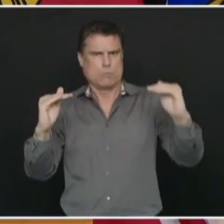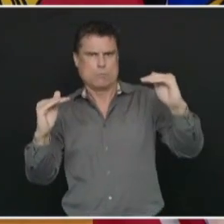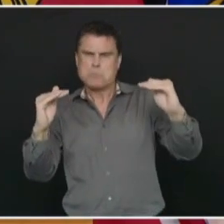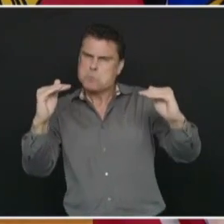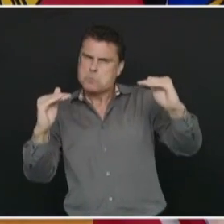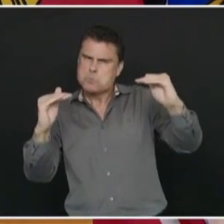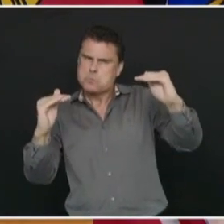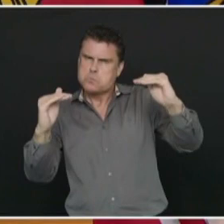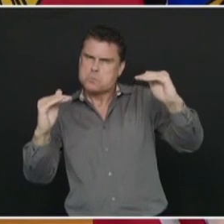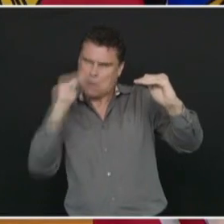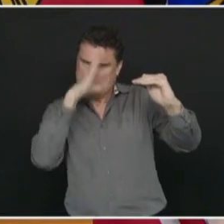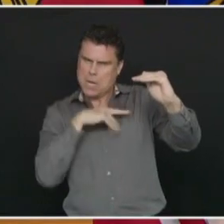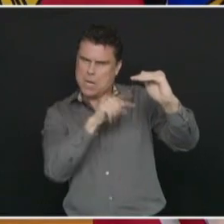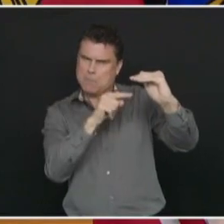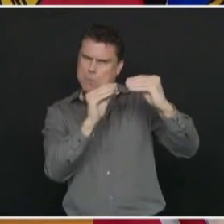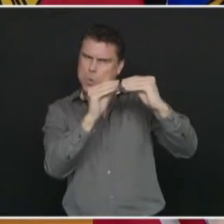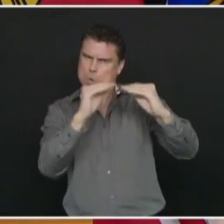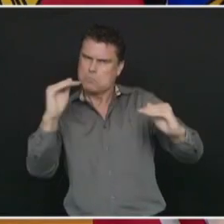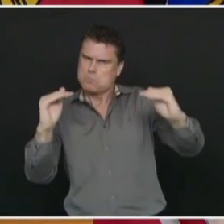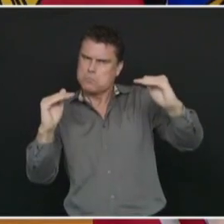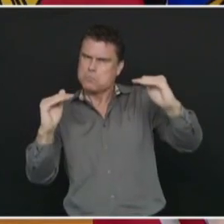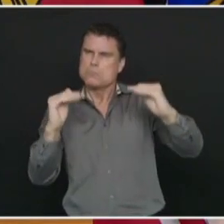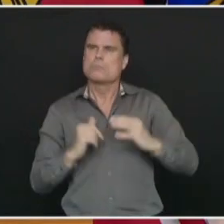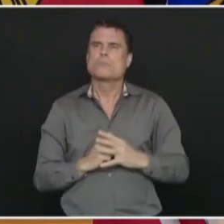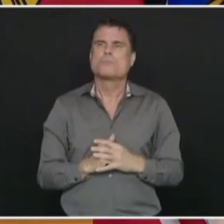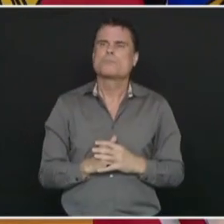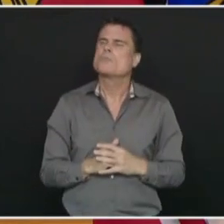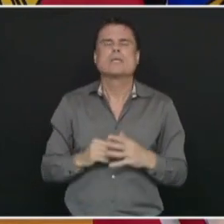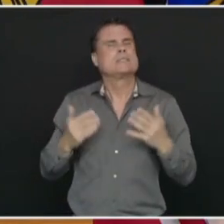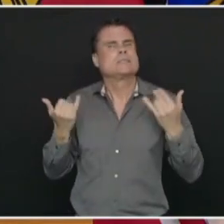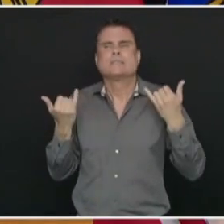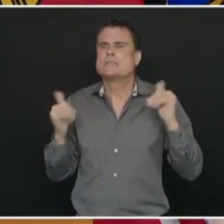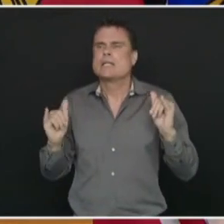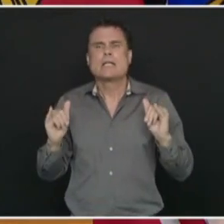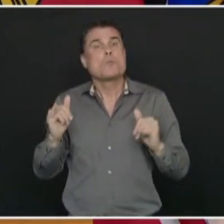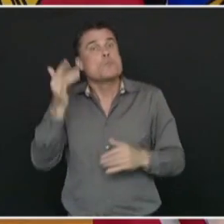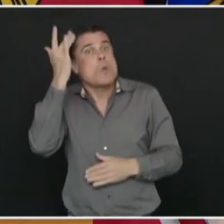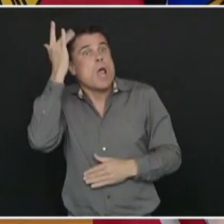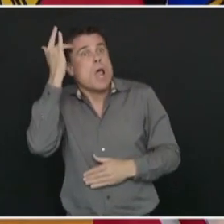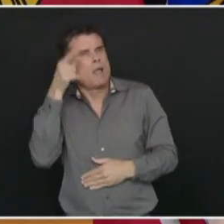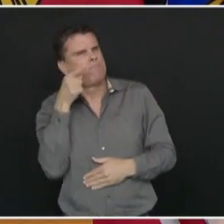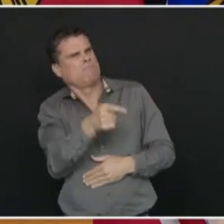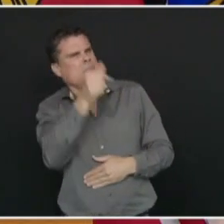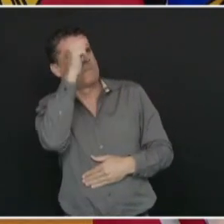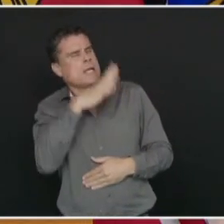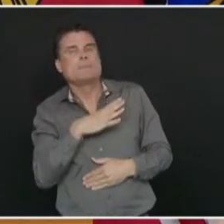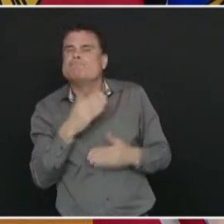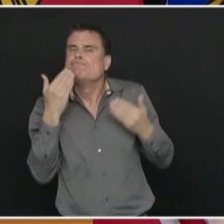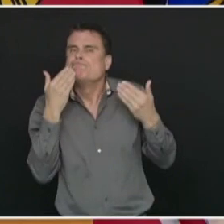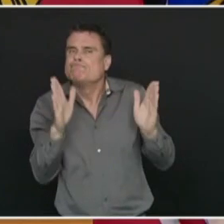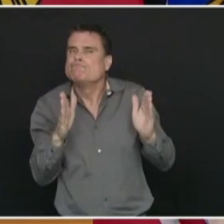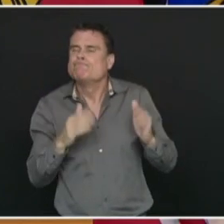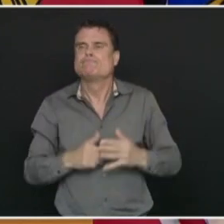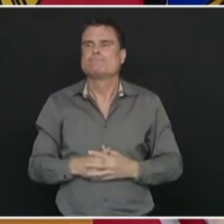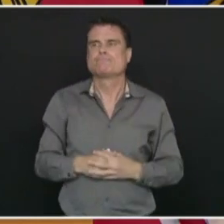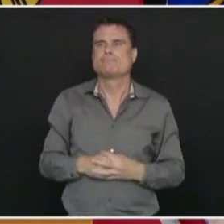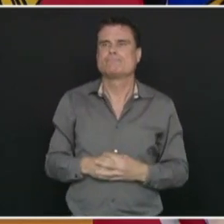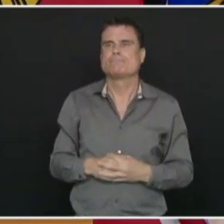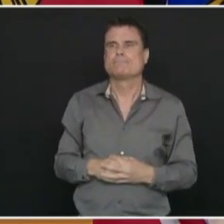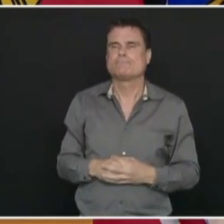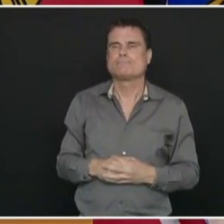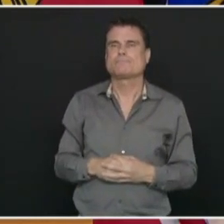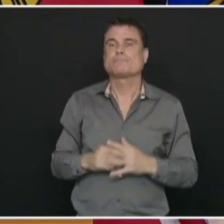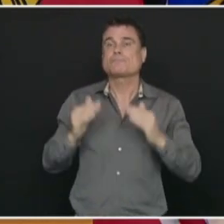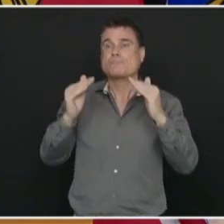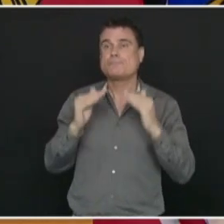care home workers and the transmission of this virus in our care homes. Yeah, so Northern Health is working